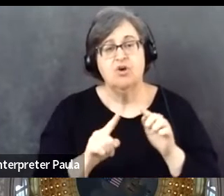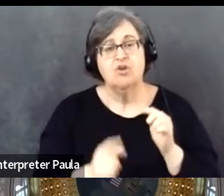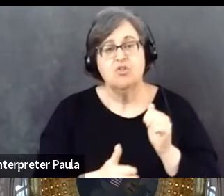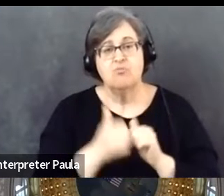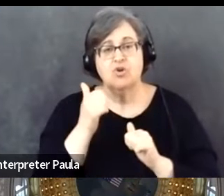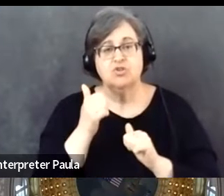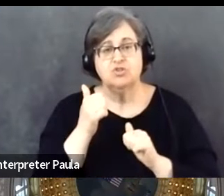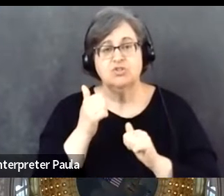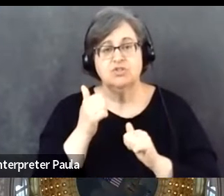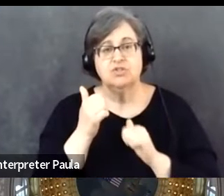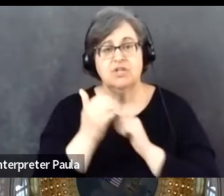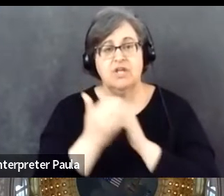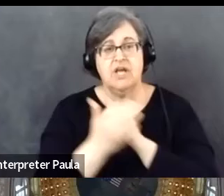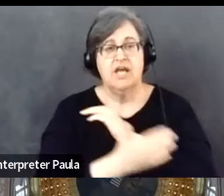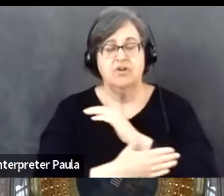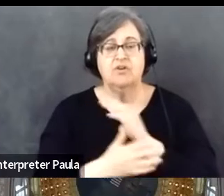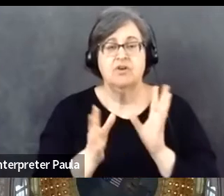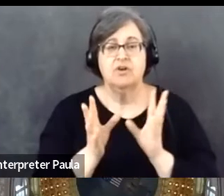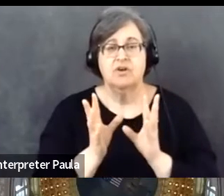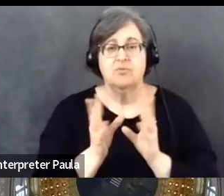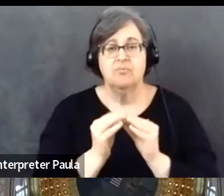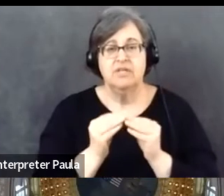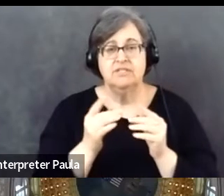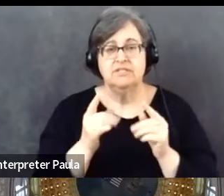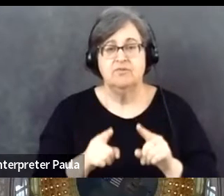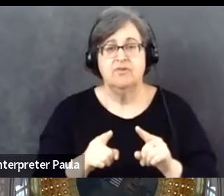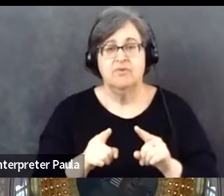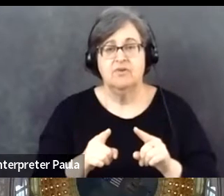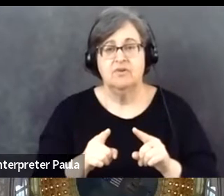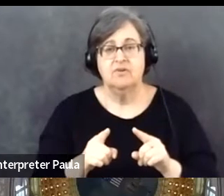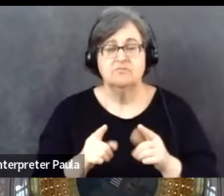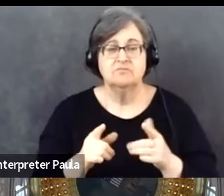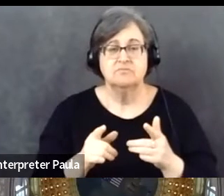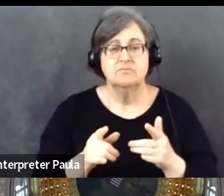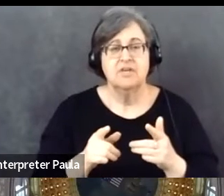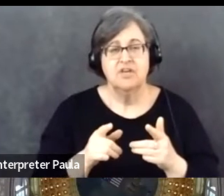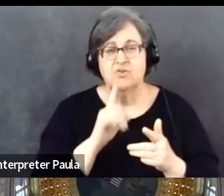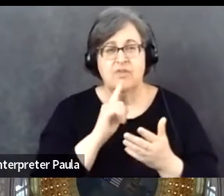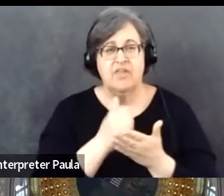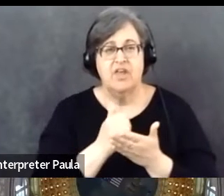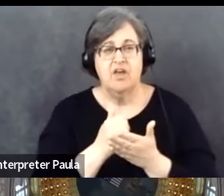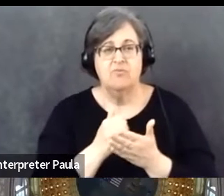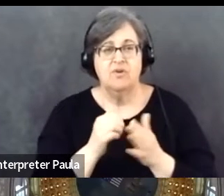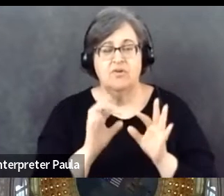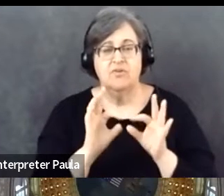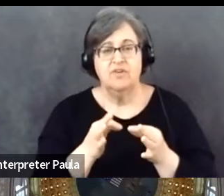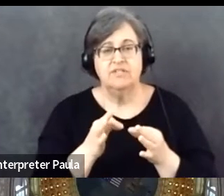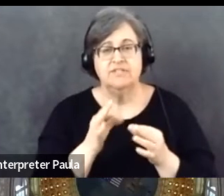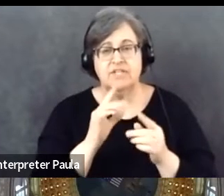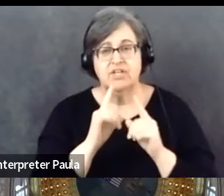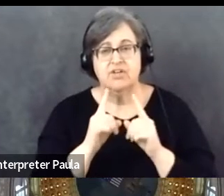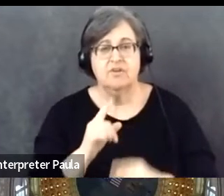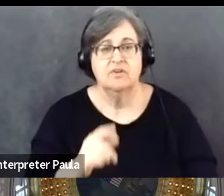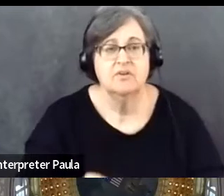of those county meetings have been kind of helpful to families because the conversation